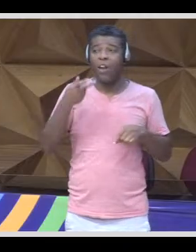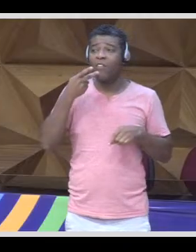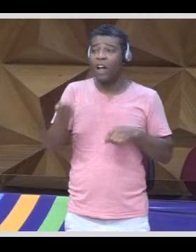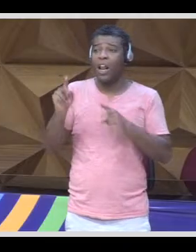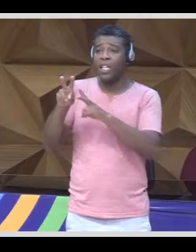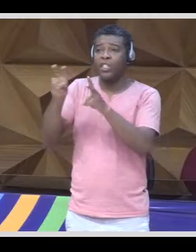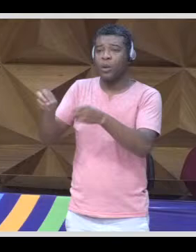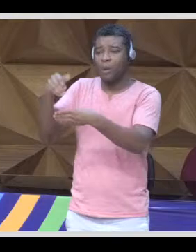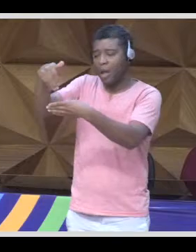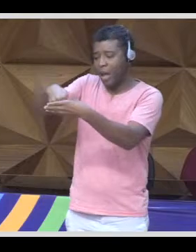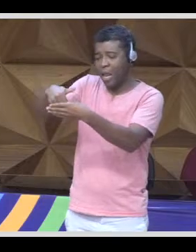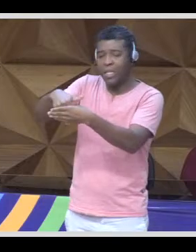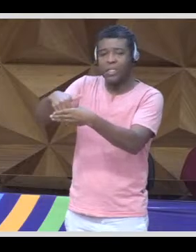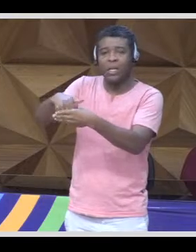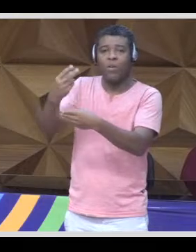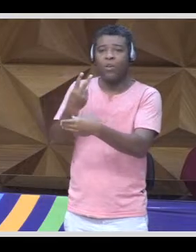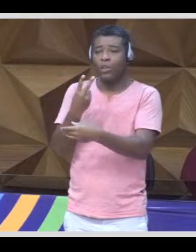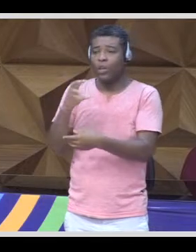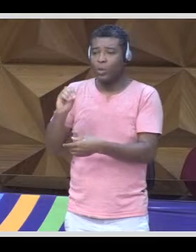2022.